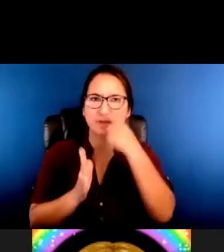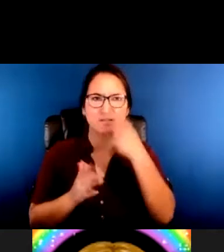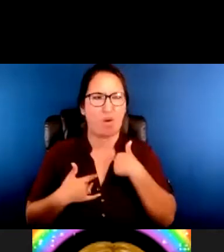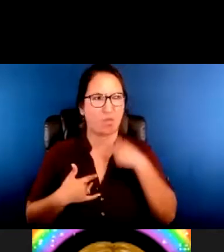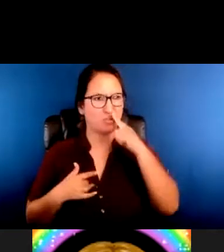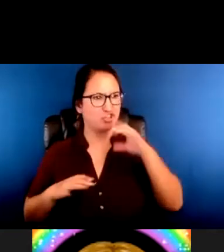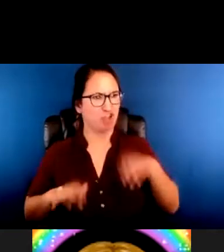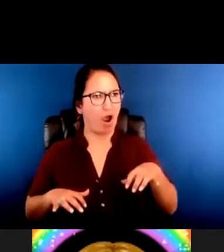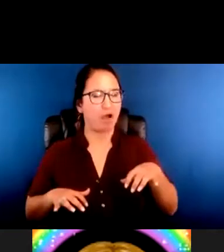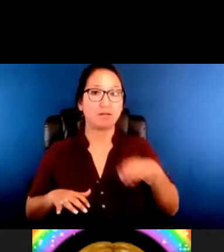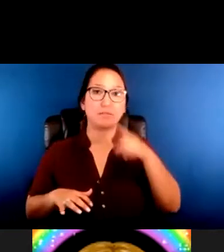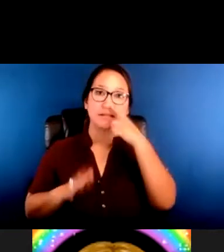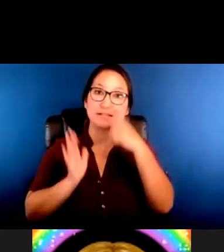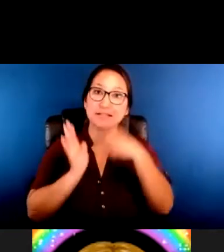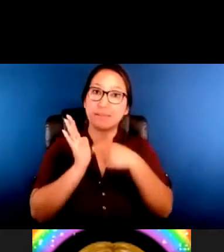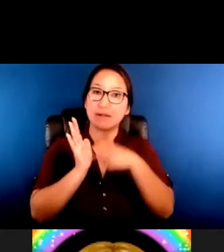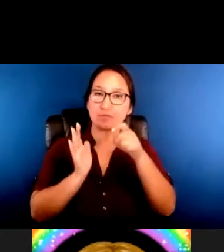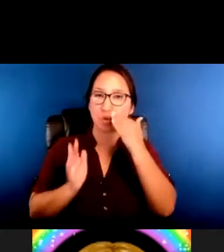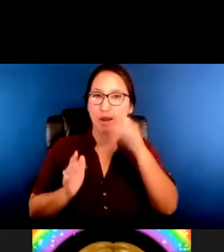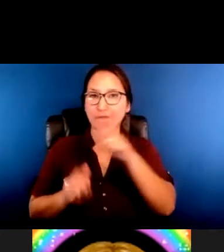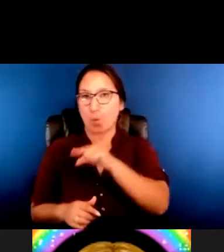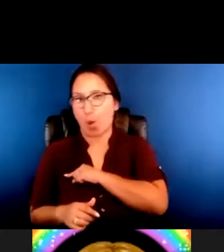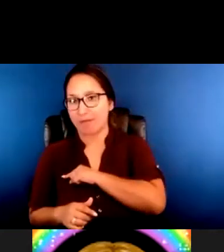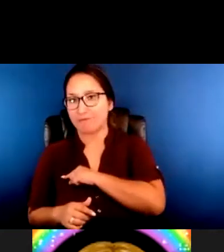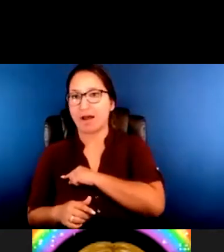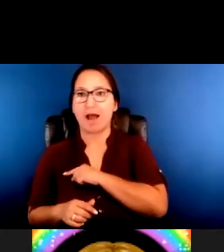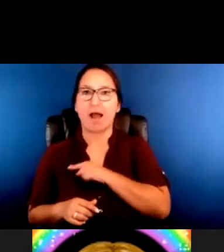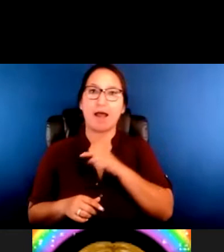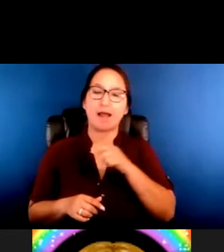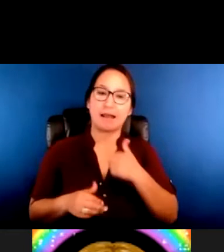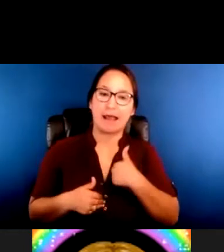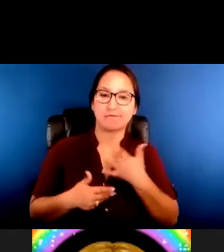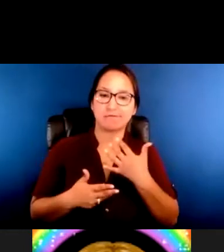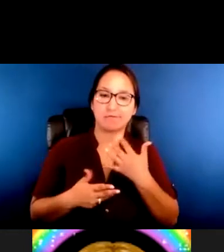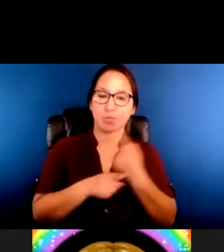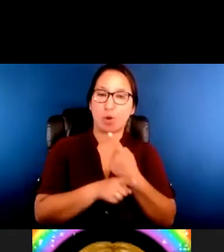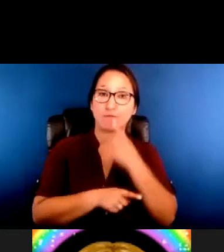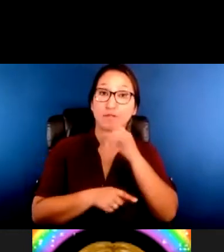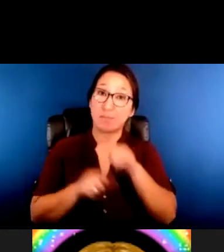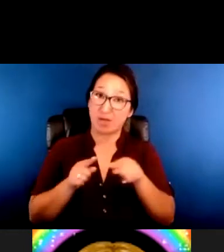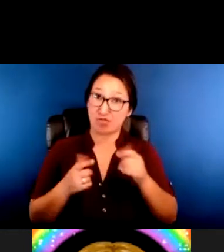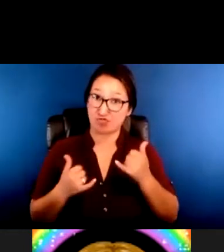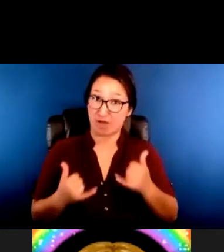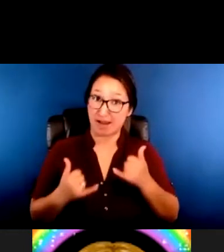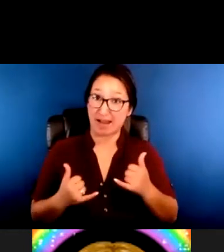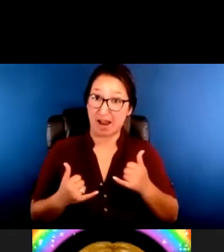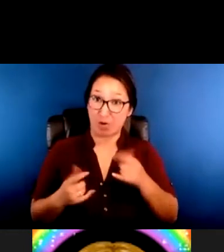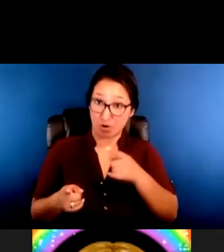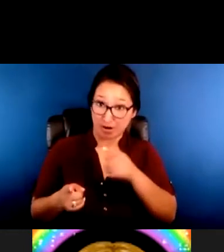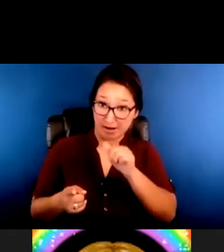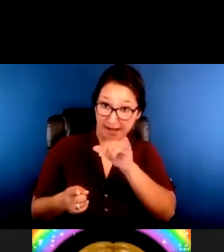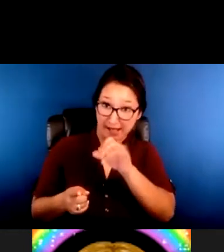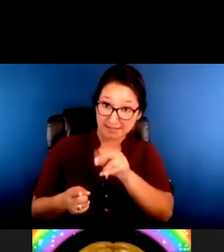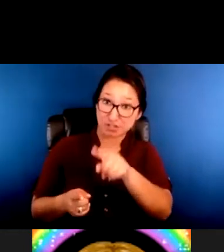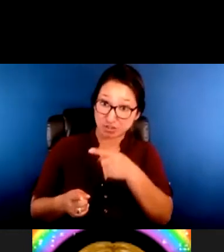that sometimes you have to qualify for certain things, and certainly there's appropriateness for that. But right now, Allison, are you saying that